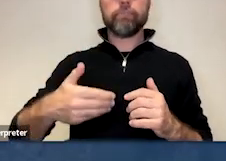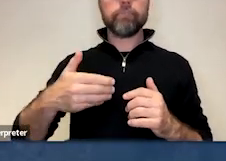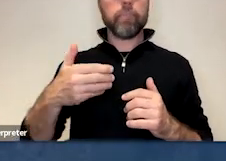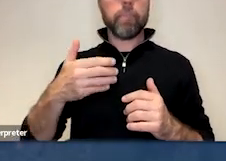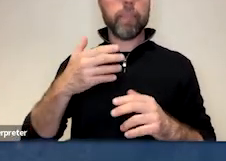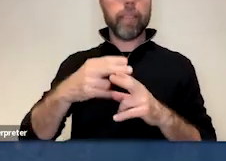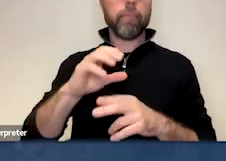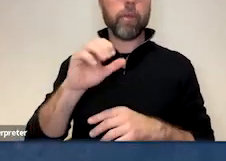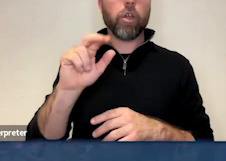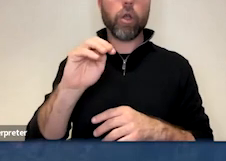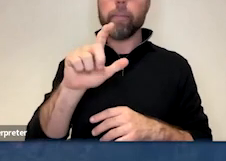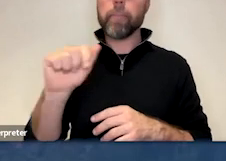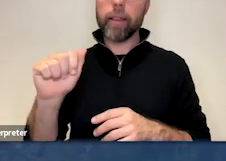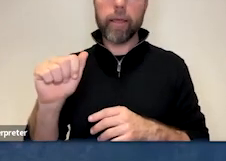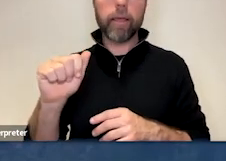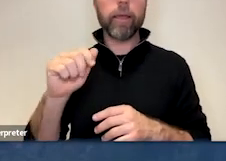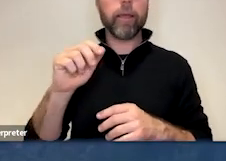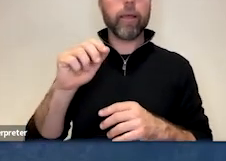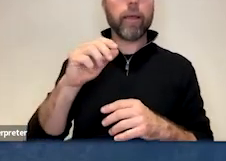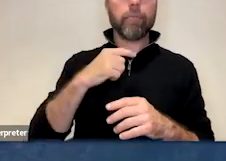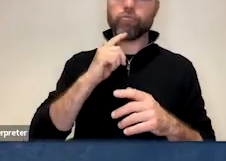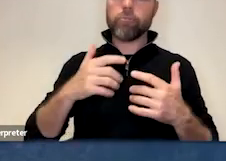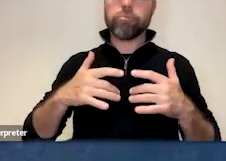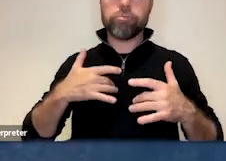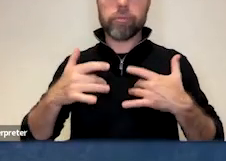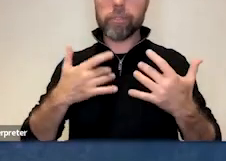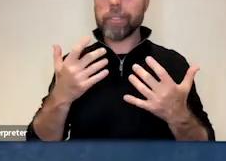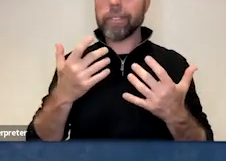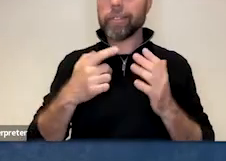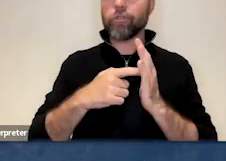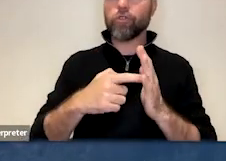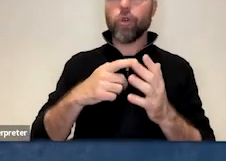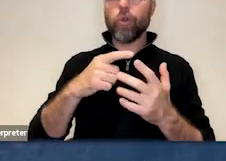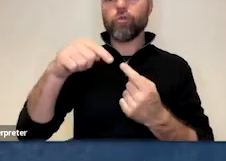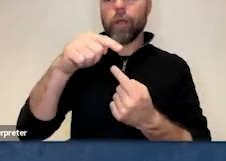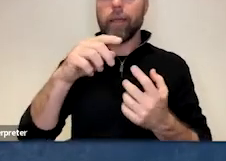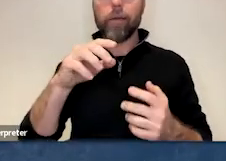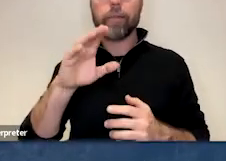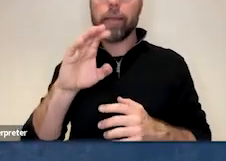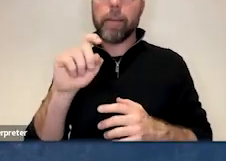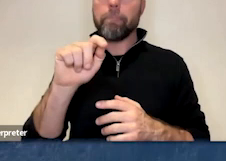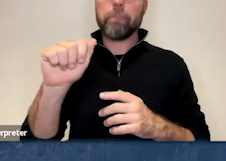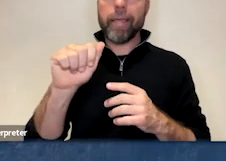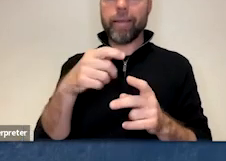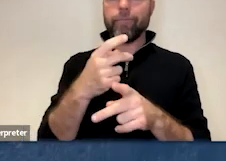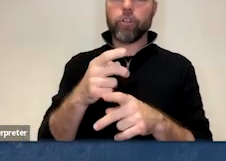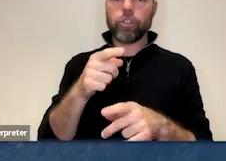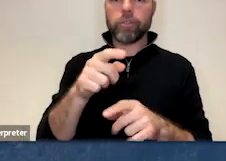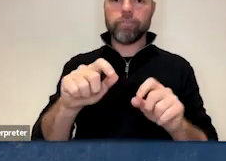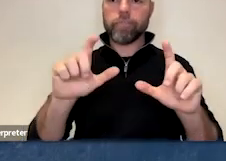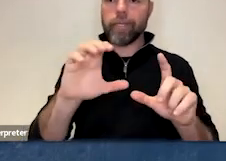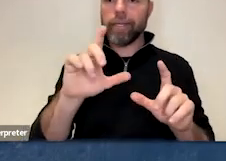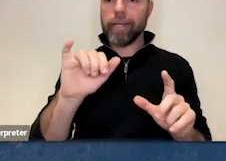My name is Carmella Burdi, and I am very excited to show you around the beta version of ClimRR. This is our